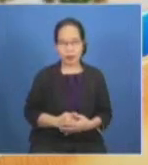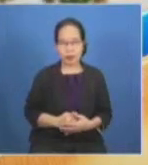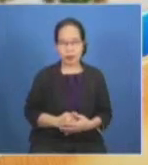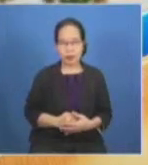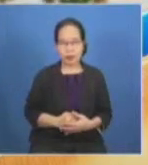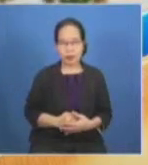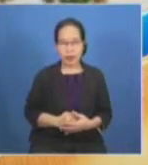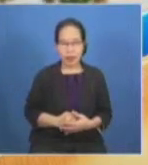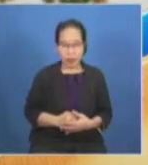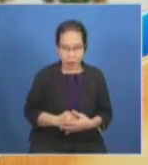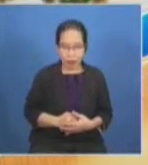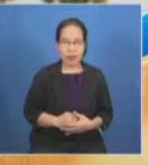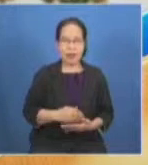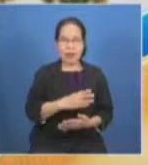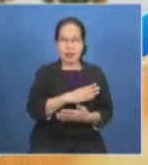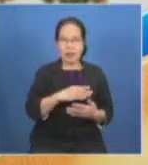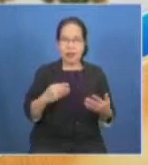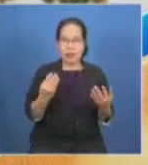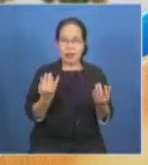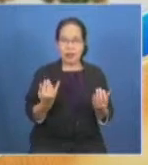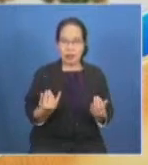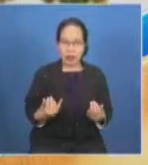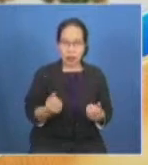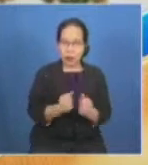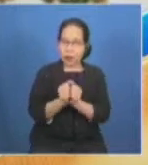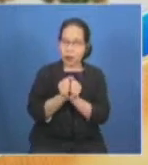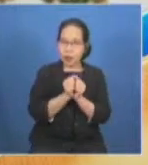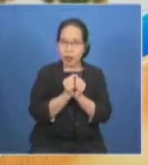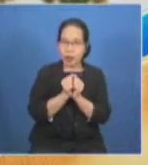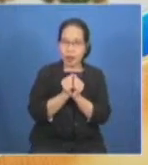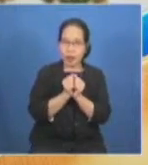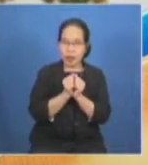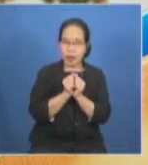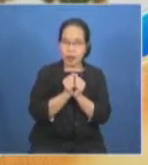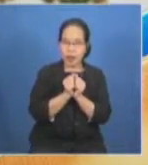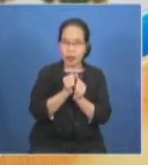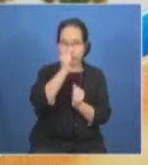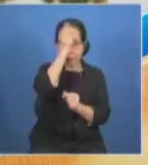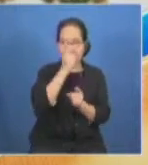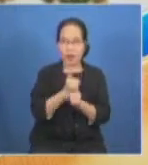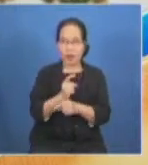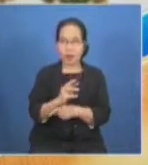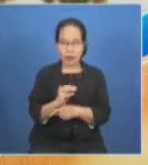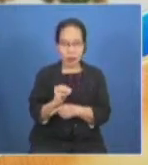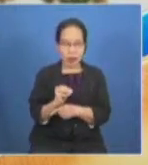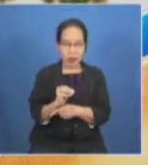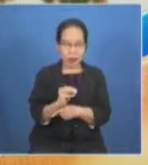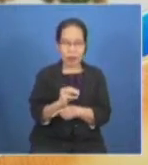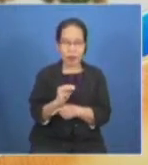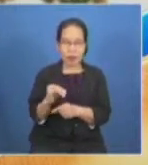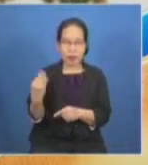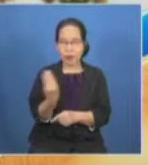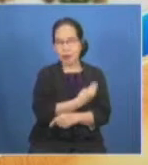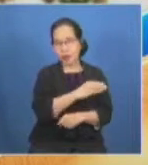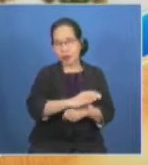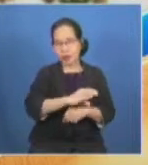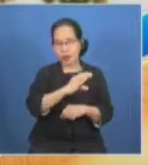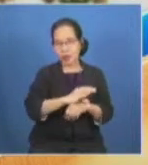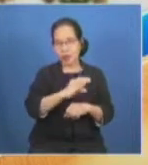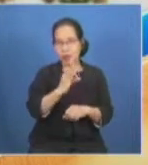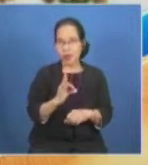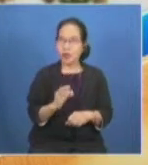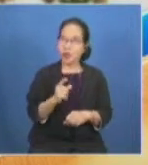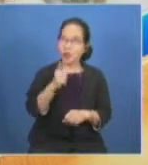At sa pagkakataong ito, kasama po ang and at this point, together with our brethren at the MCGI or the Members Church of